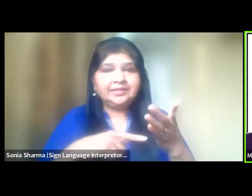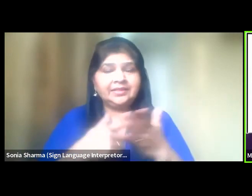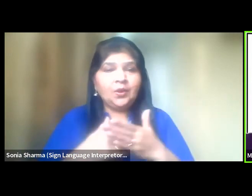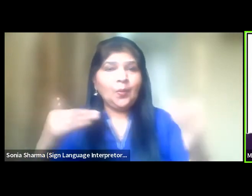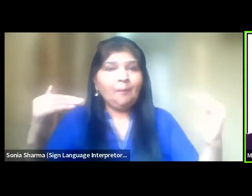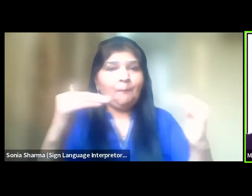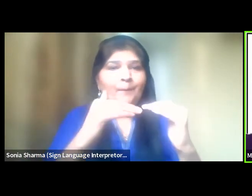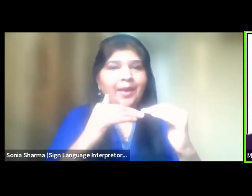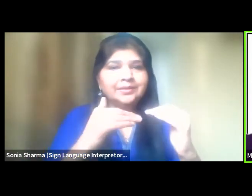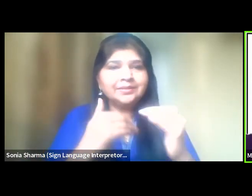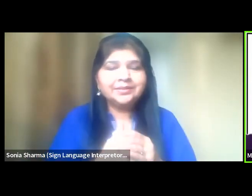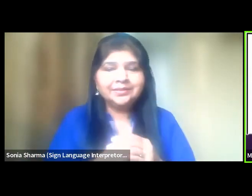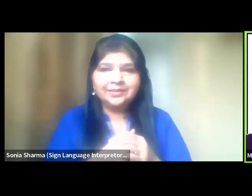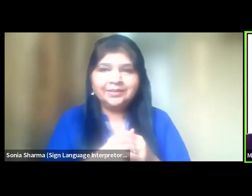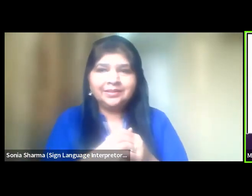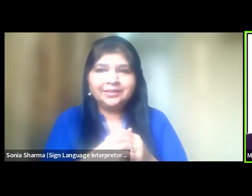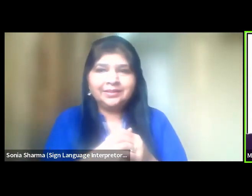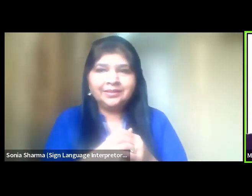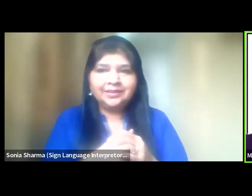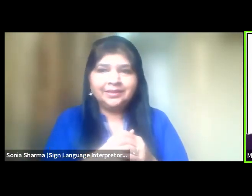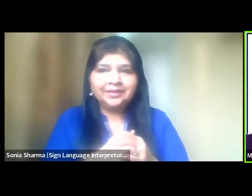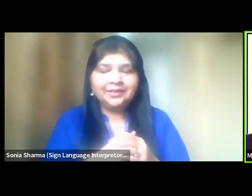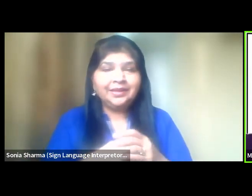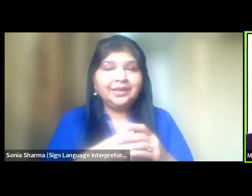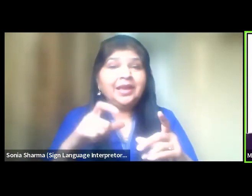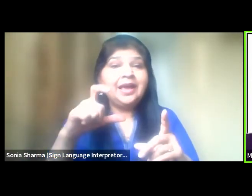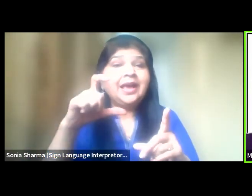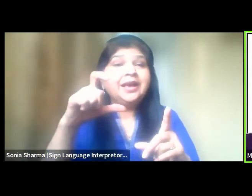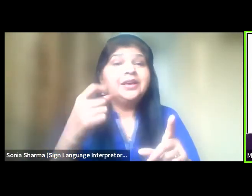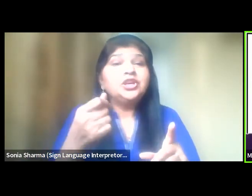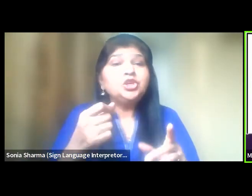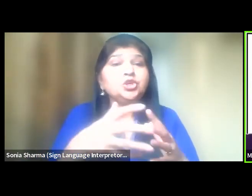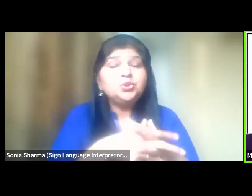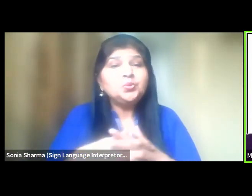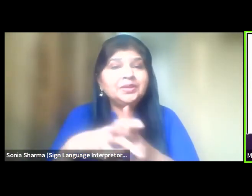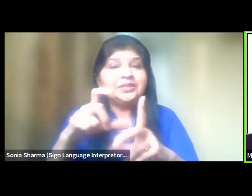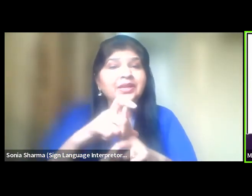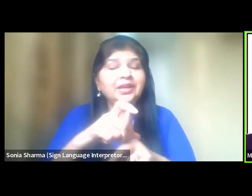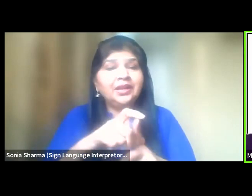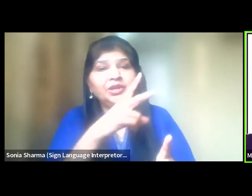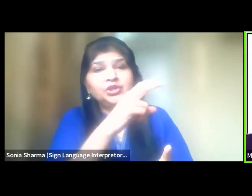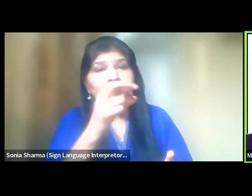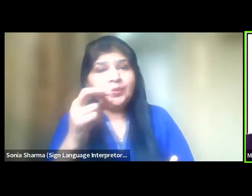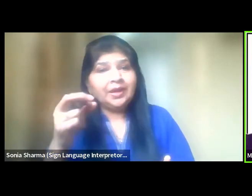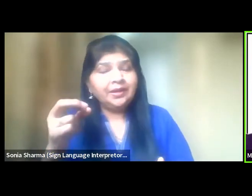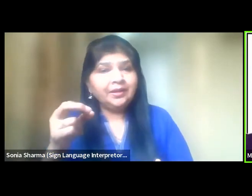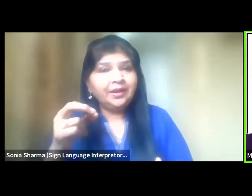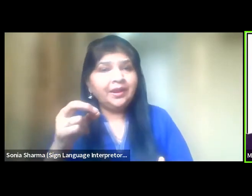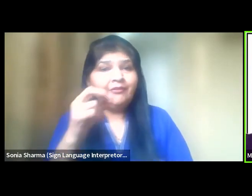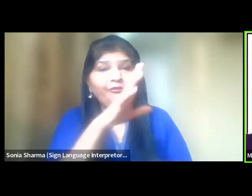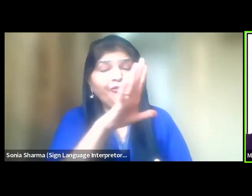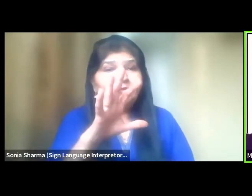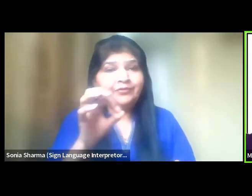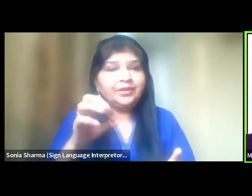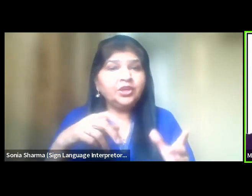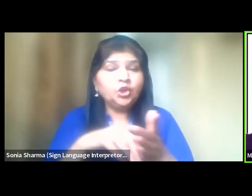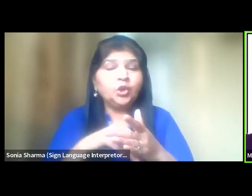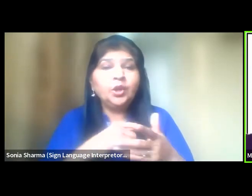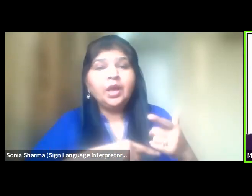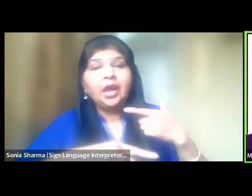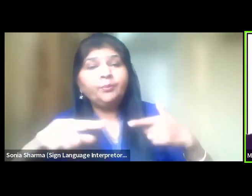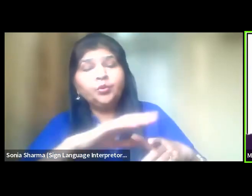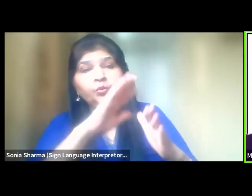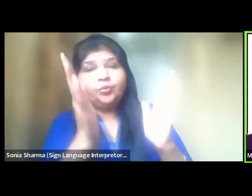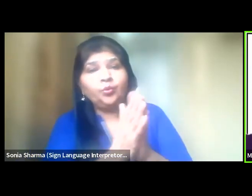dollar-for-dollar amount over $250 and up to total